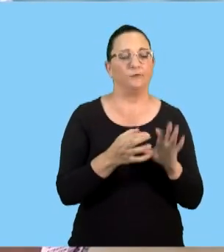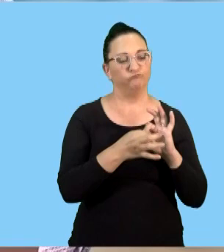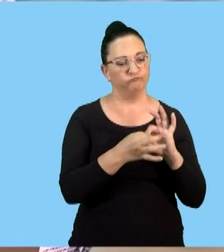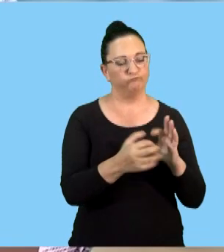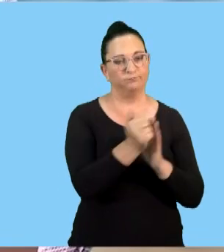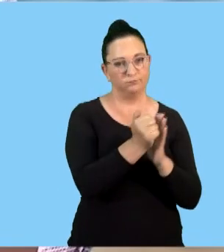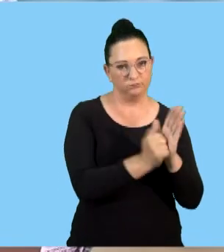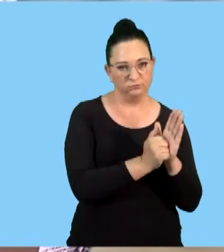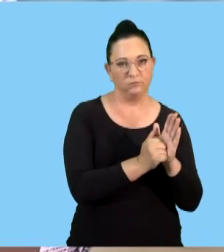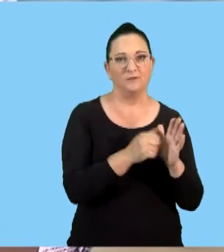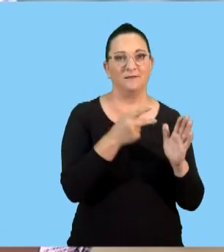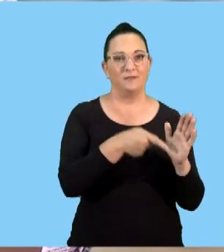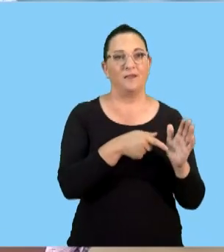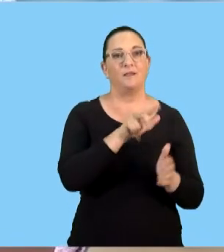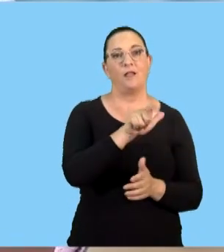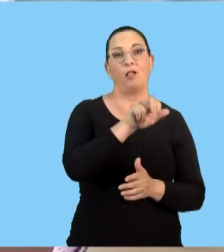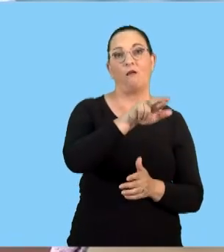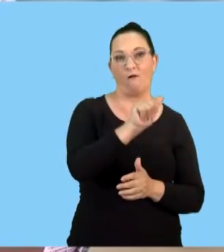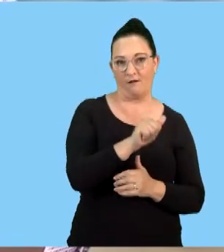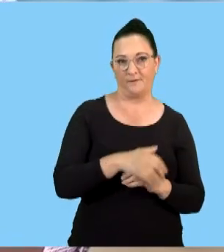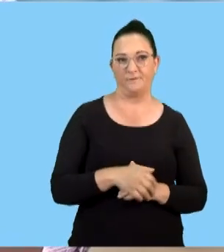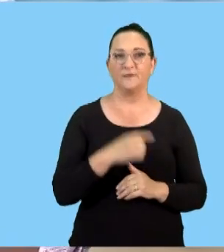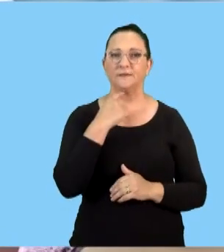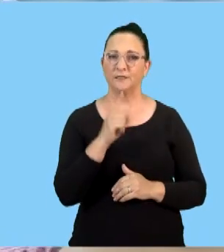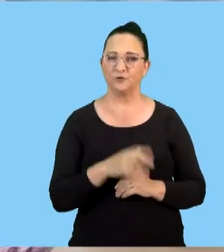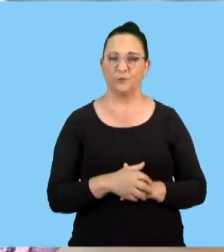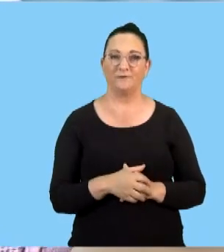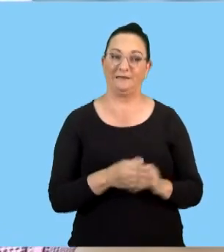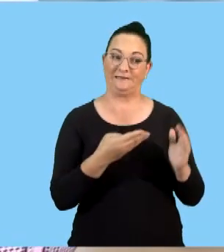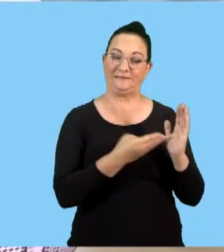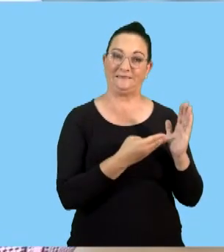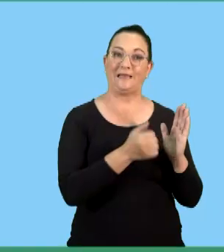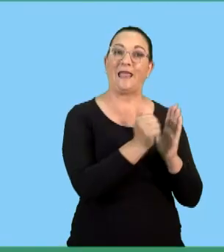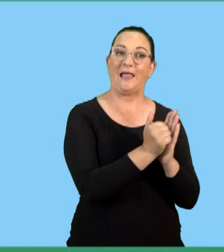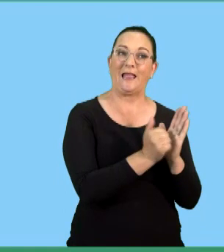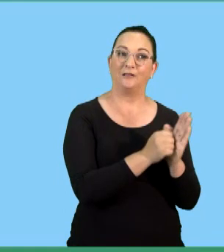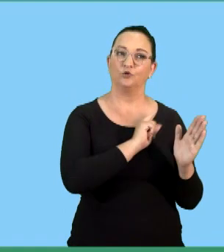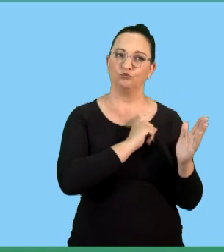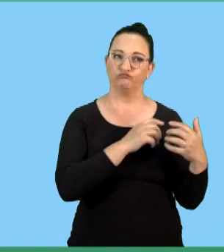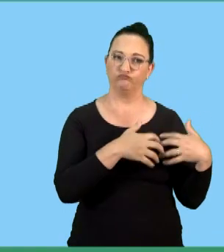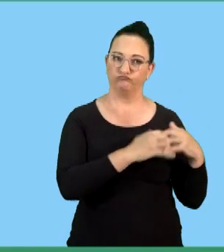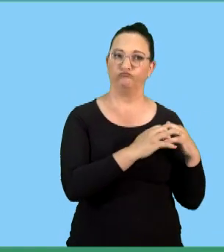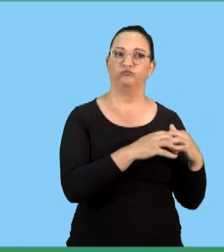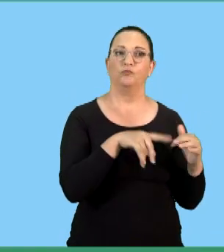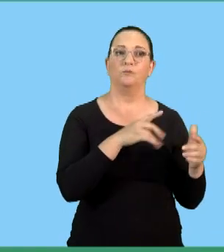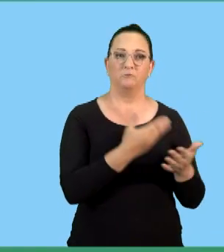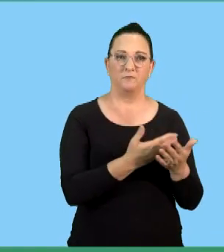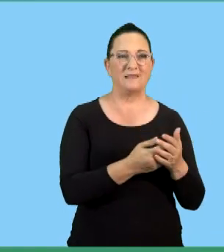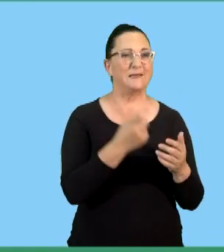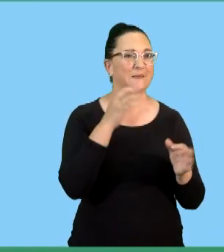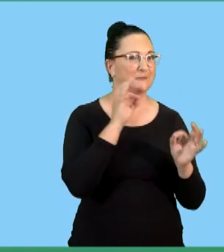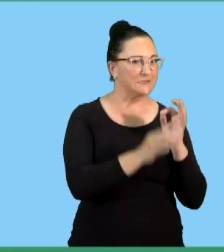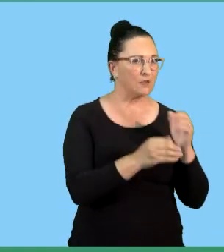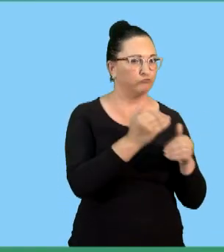the Labor Relations Act, which is also known as the LRA. It says here, this act was introduced to promote